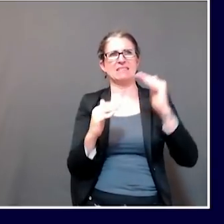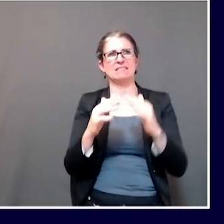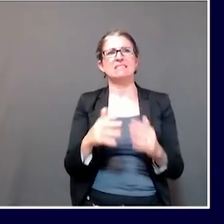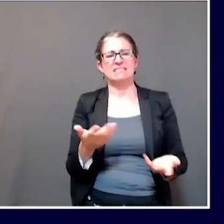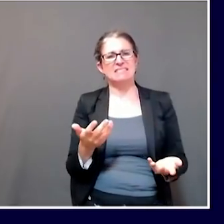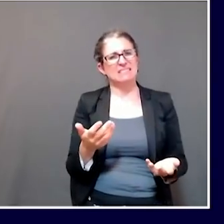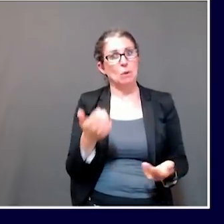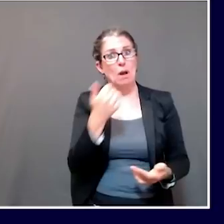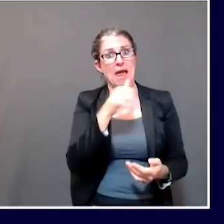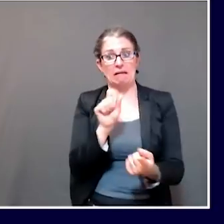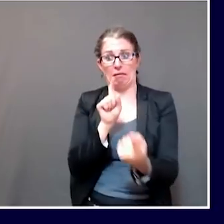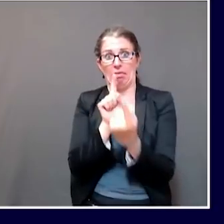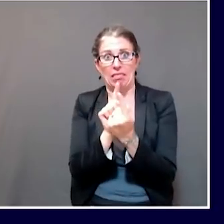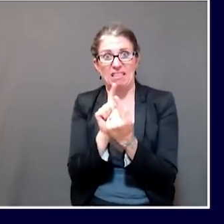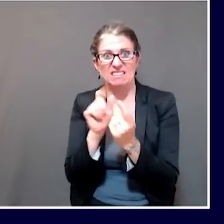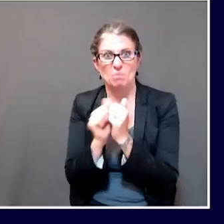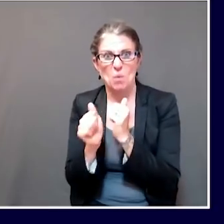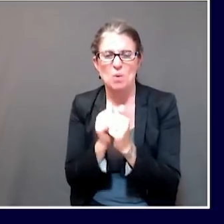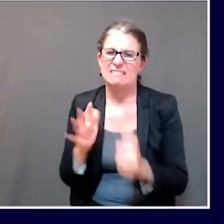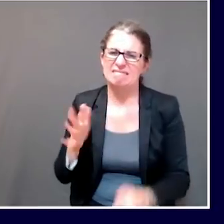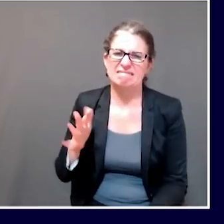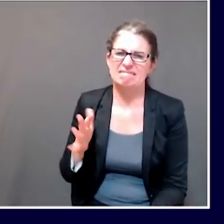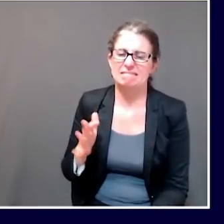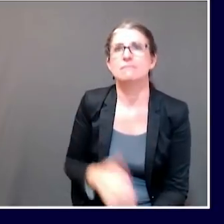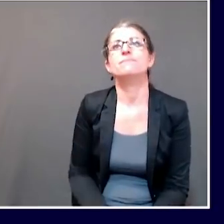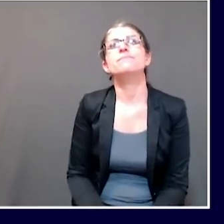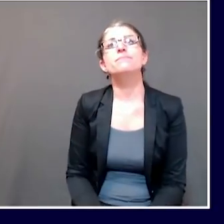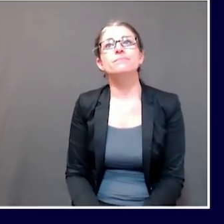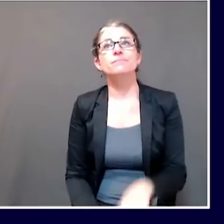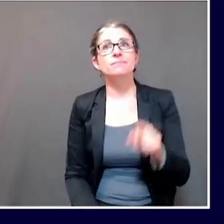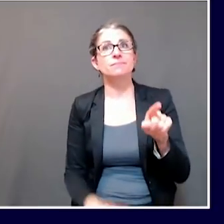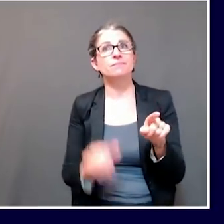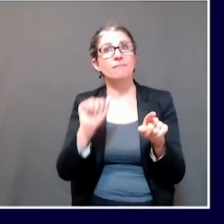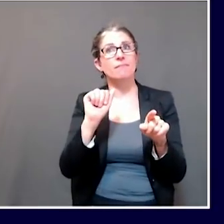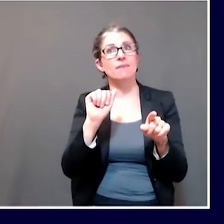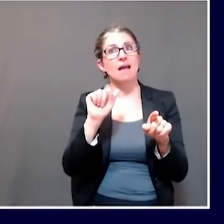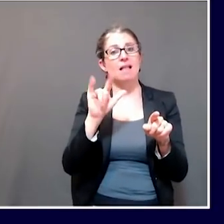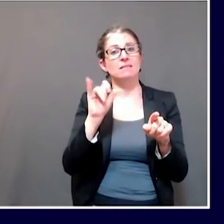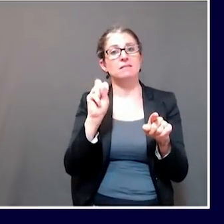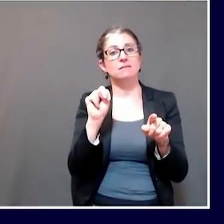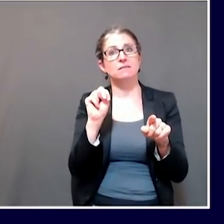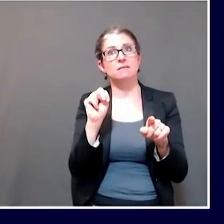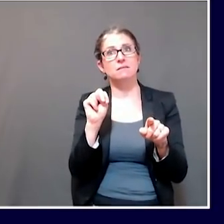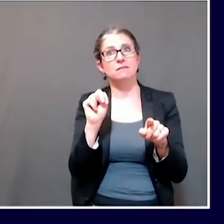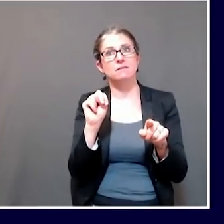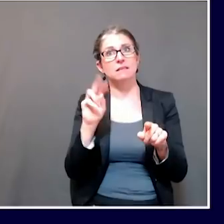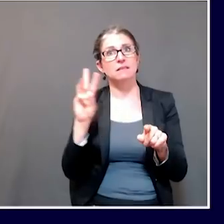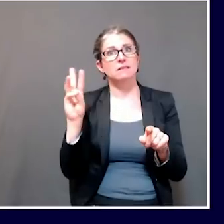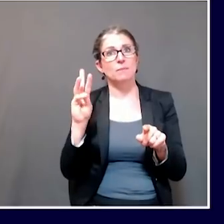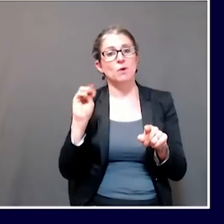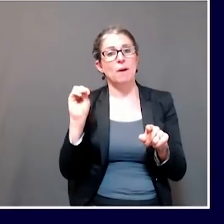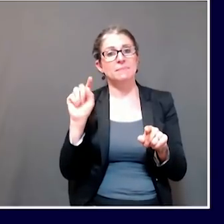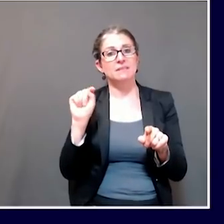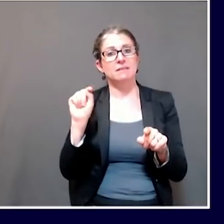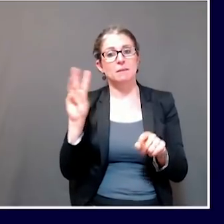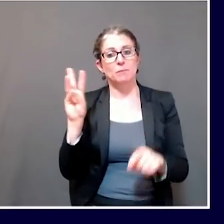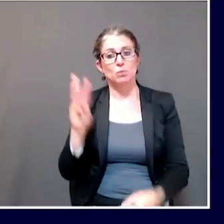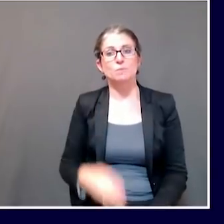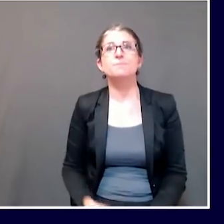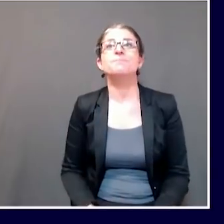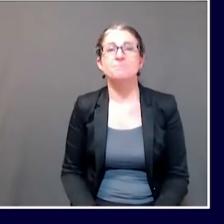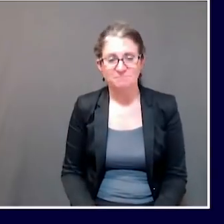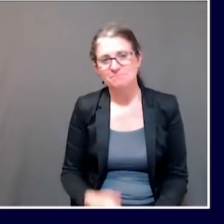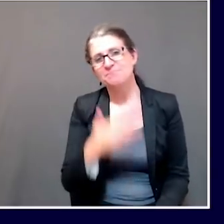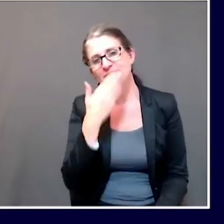I'm going to turn next to Allison Ross at WMTW. Hi, Dr. Shah. Thank you for taking my question. So just one question